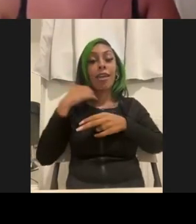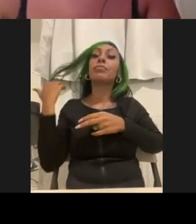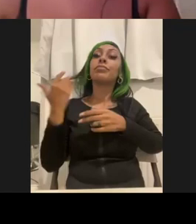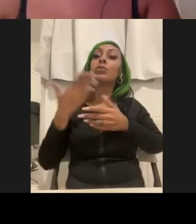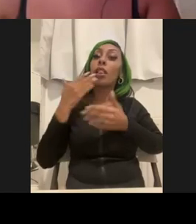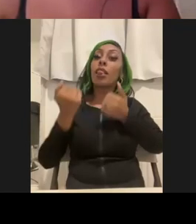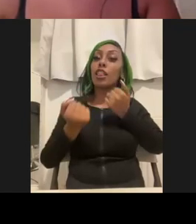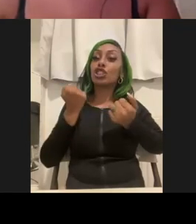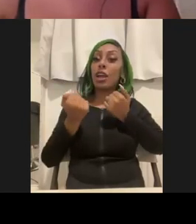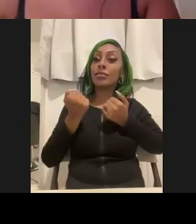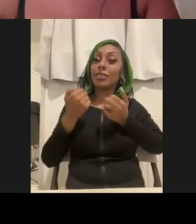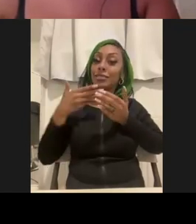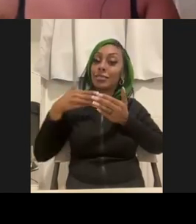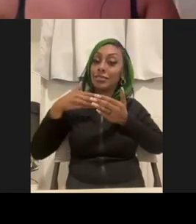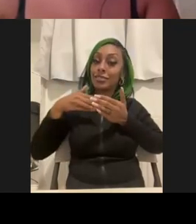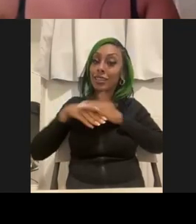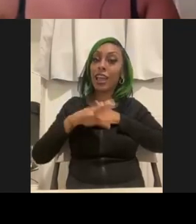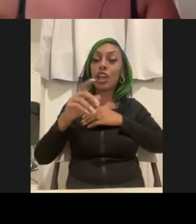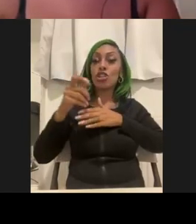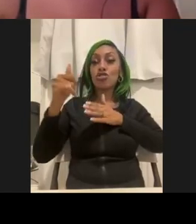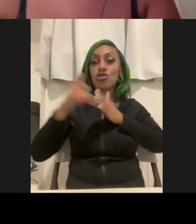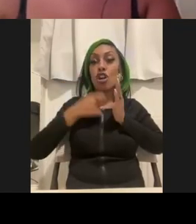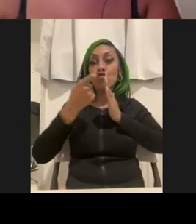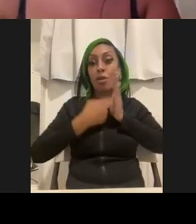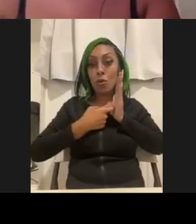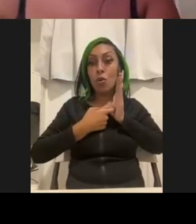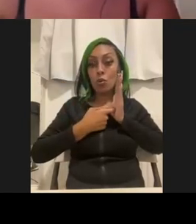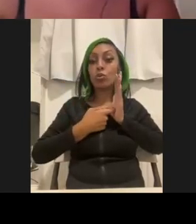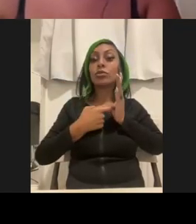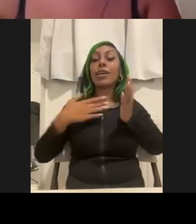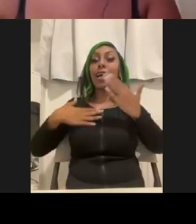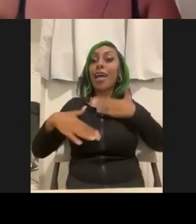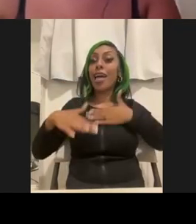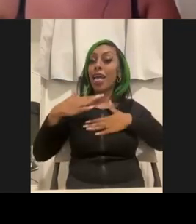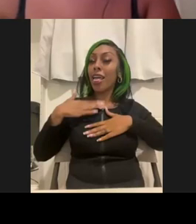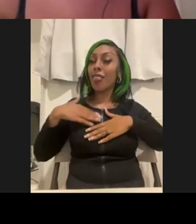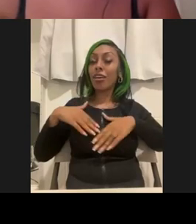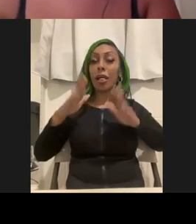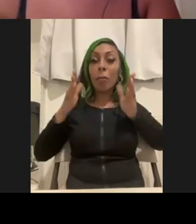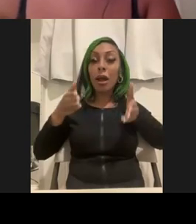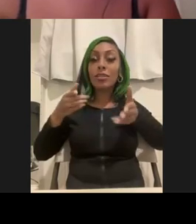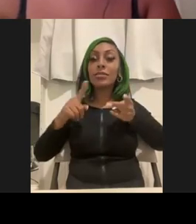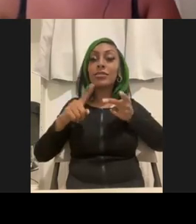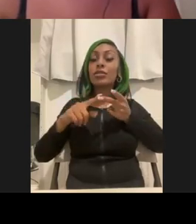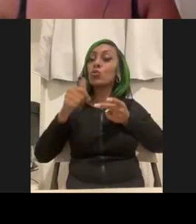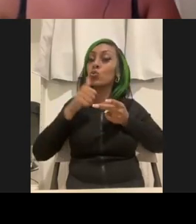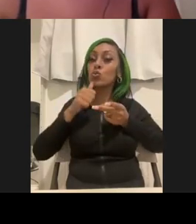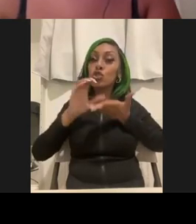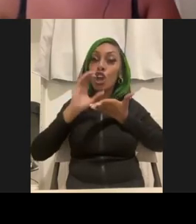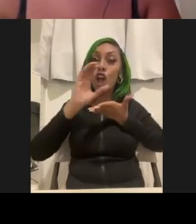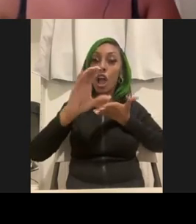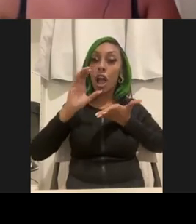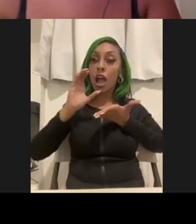within reports or other outputs, but also an ethical imperative to use those contributions as an